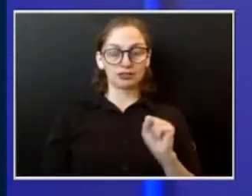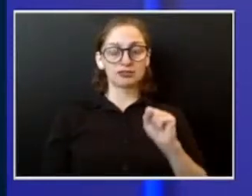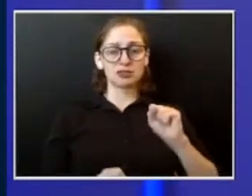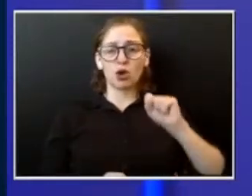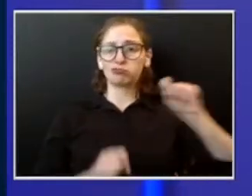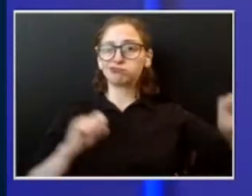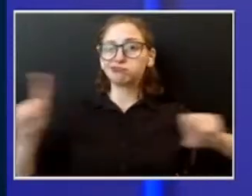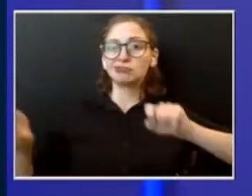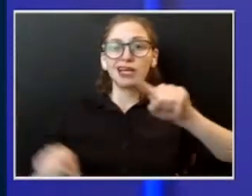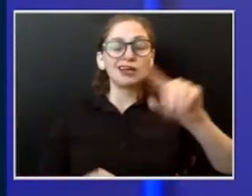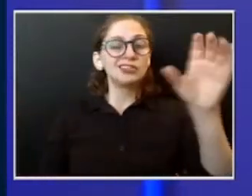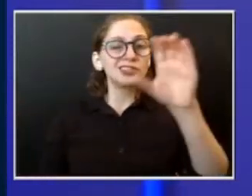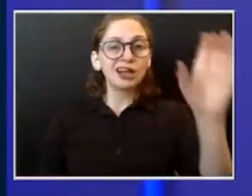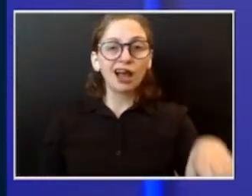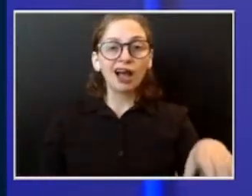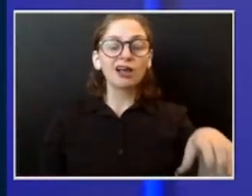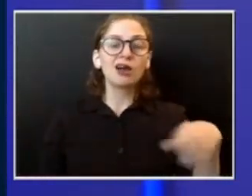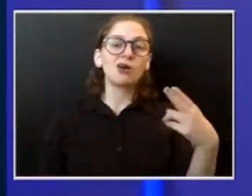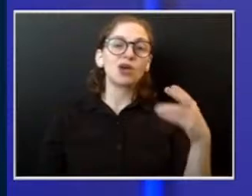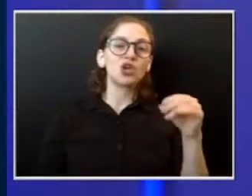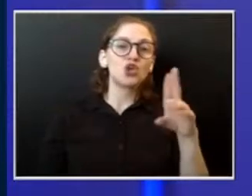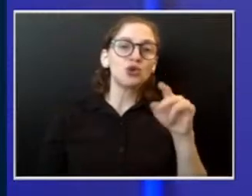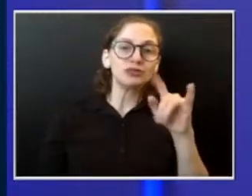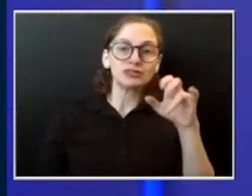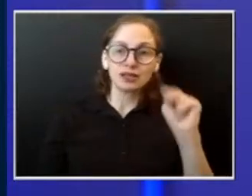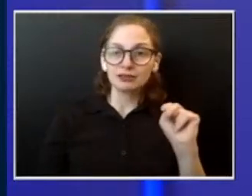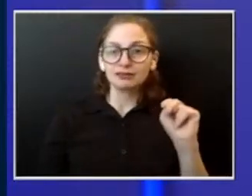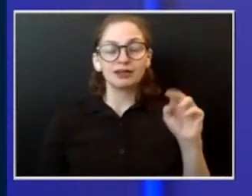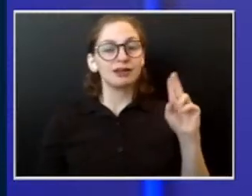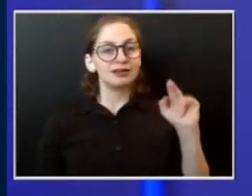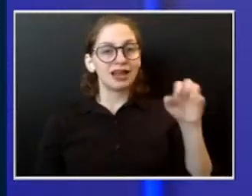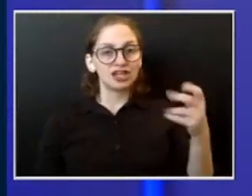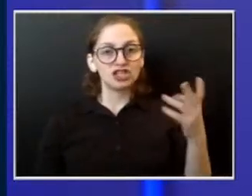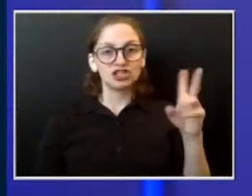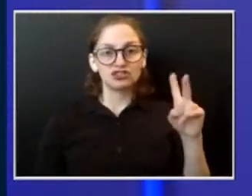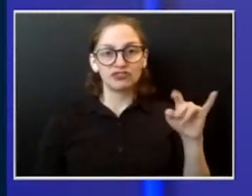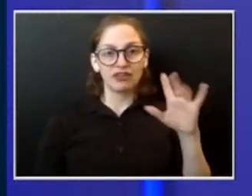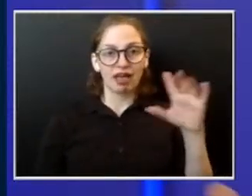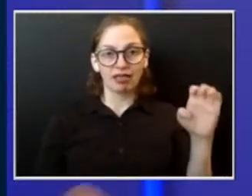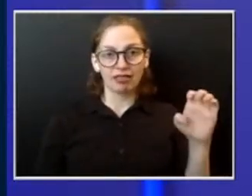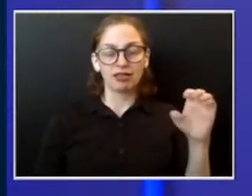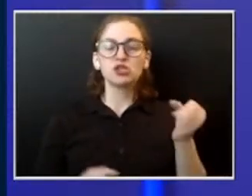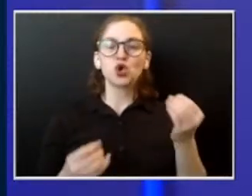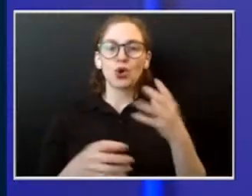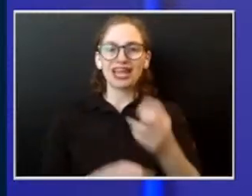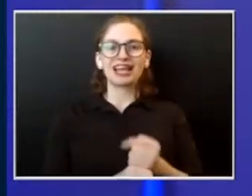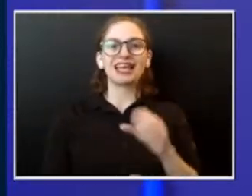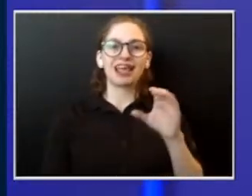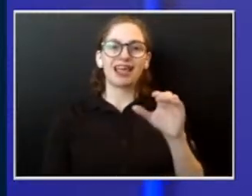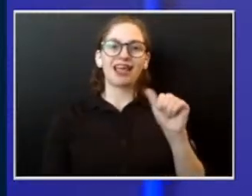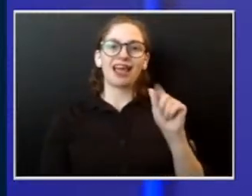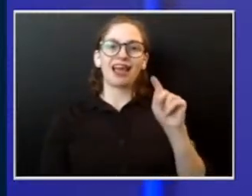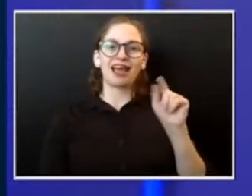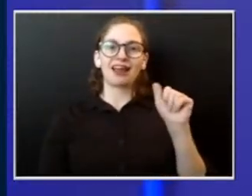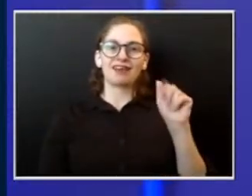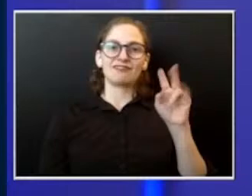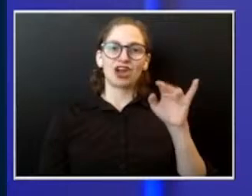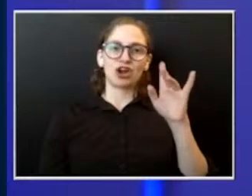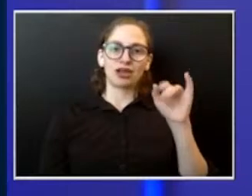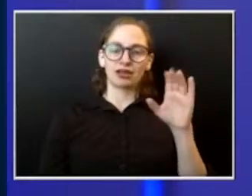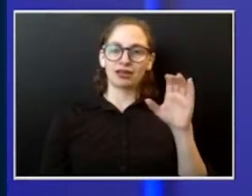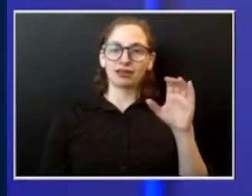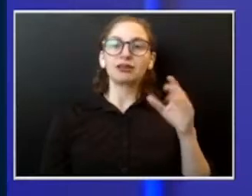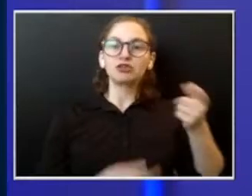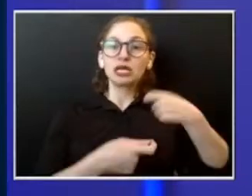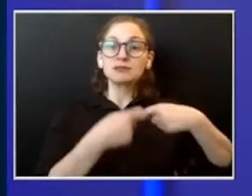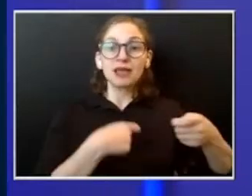And so getting a cadaveric transplant is a lot longer wait, and you have to be more sick, which is a challenge for